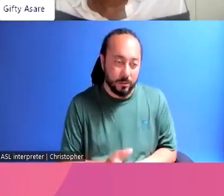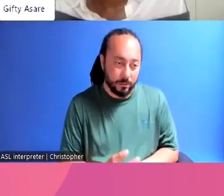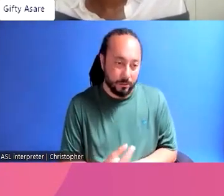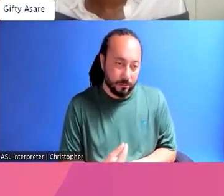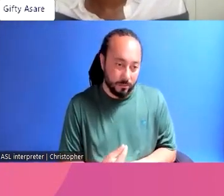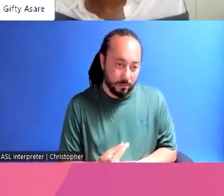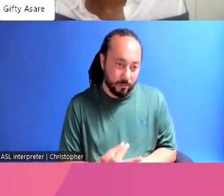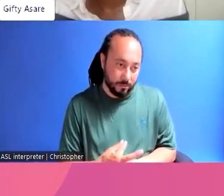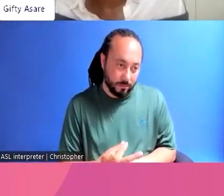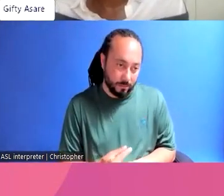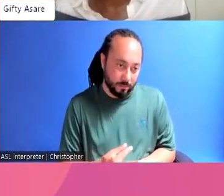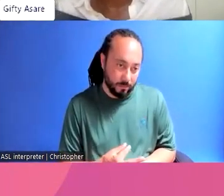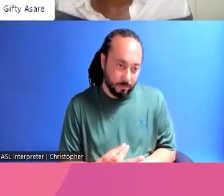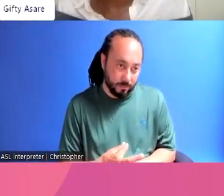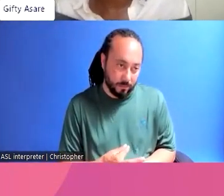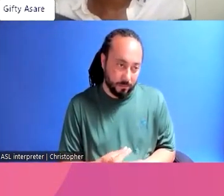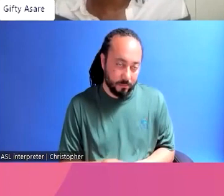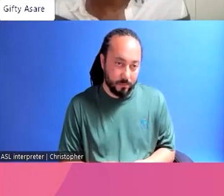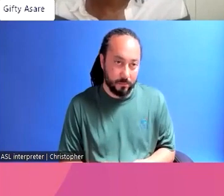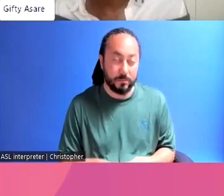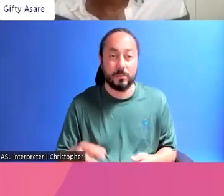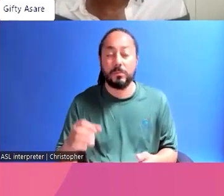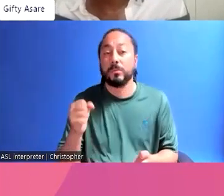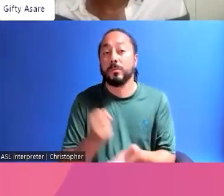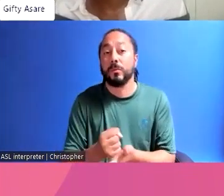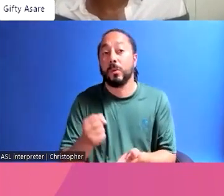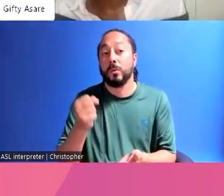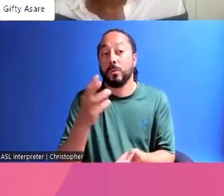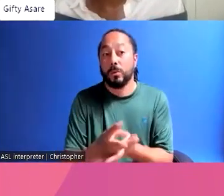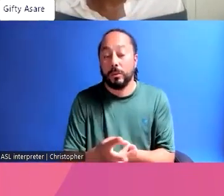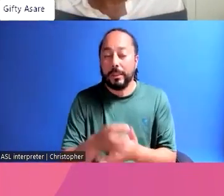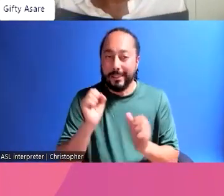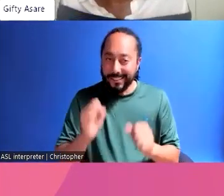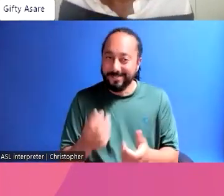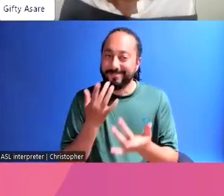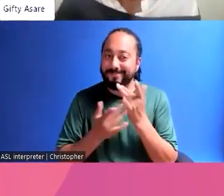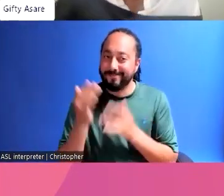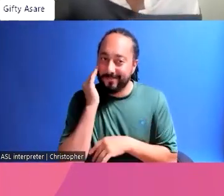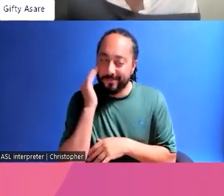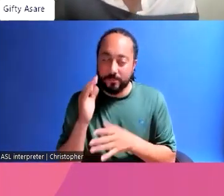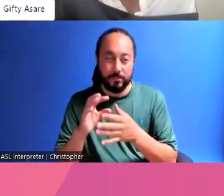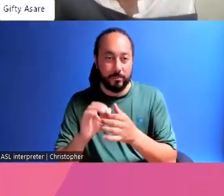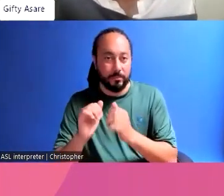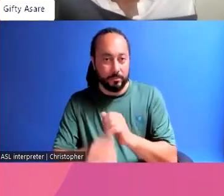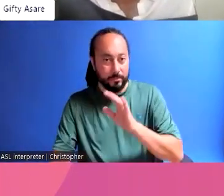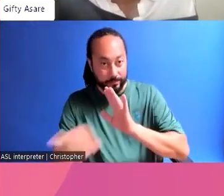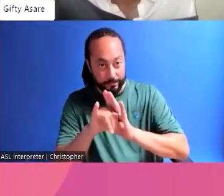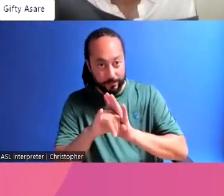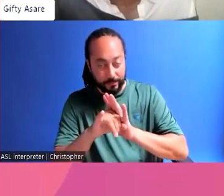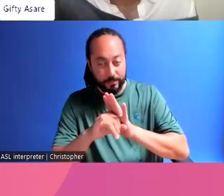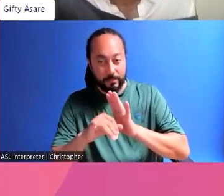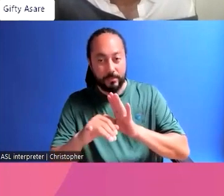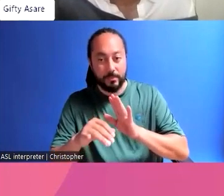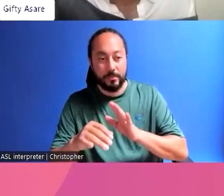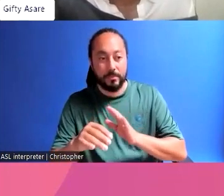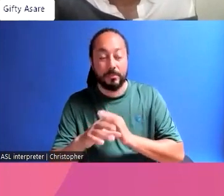Social workers did mention that sometimes there can be a lack of knowledge within the social work field in identifying and then subsequently